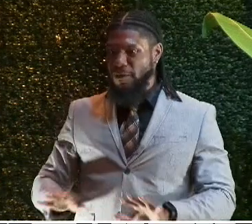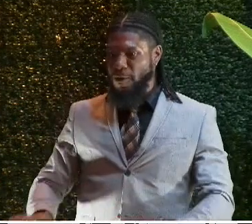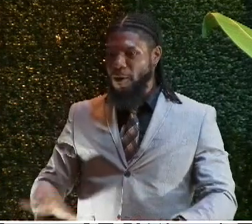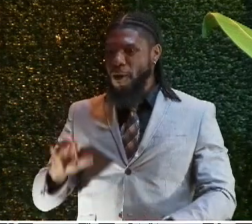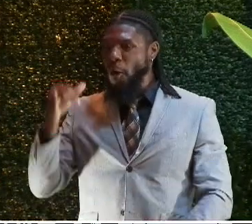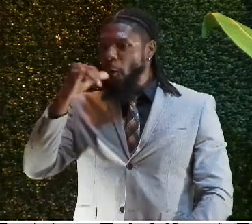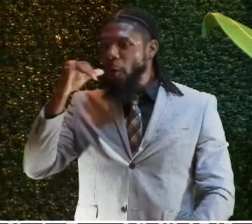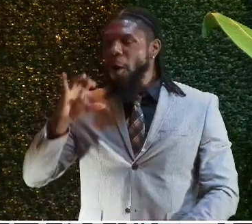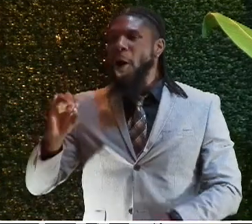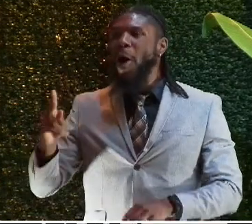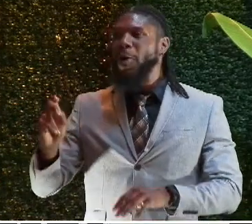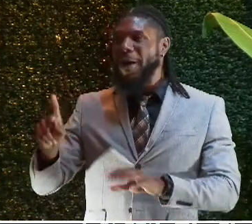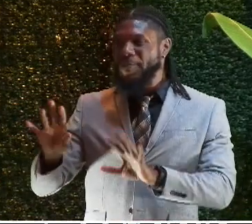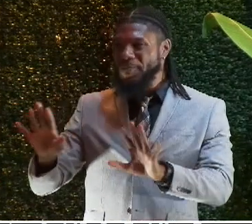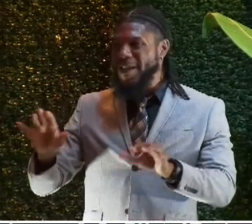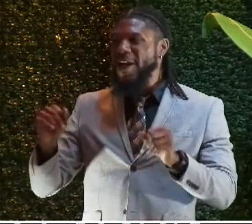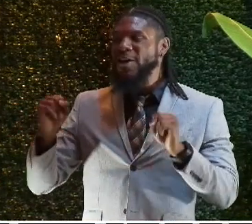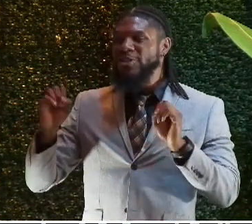But yeah,